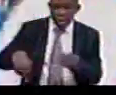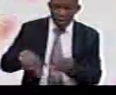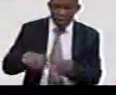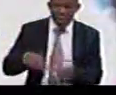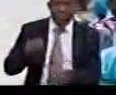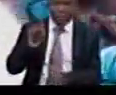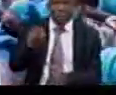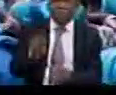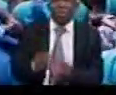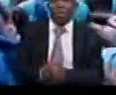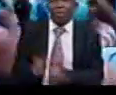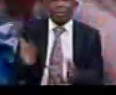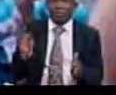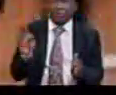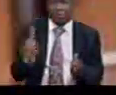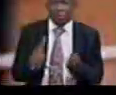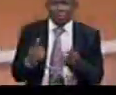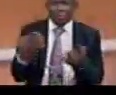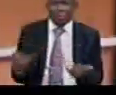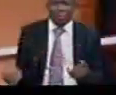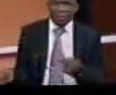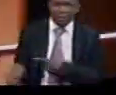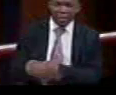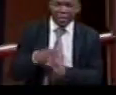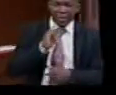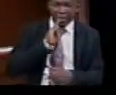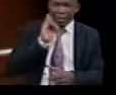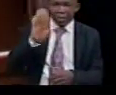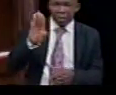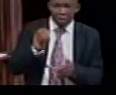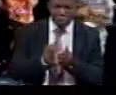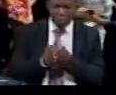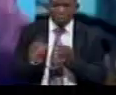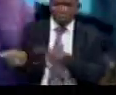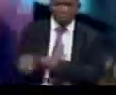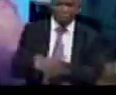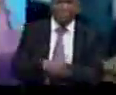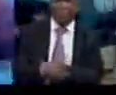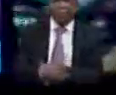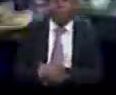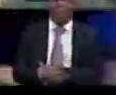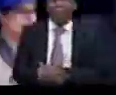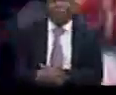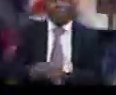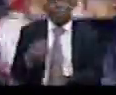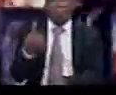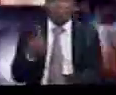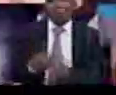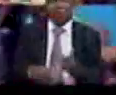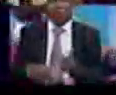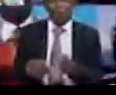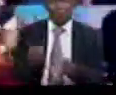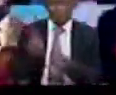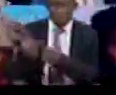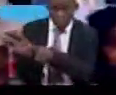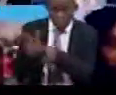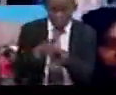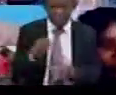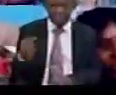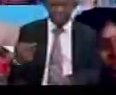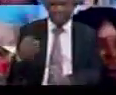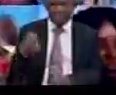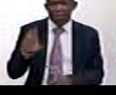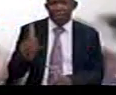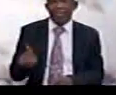online. It's your day, my friend. So once again, welcome to GCK, Global Crusade